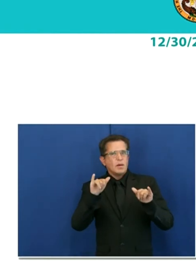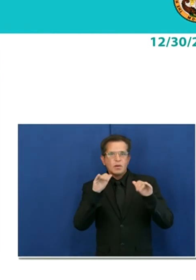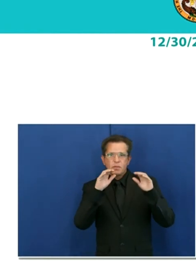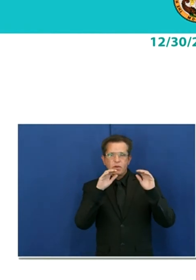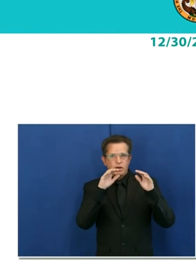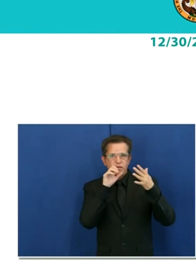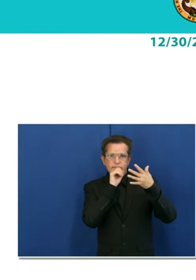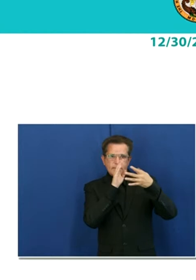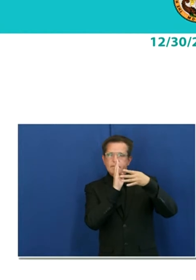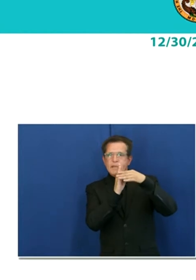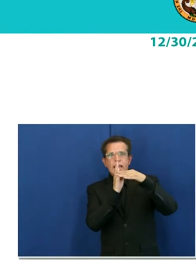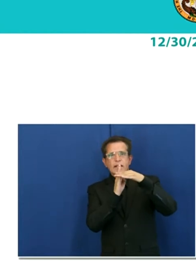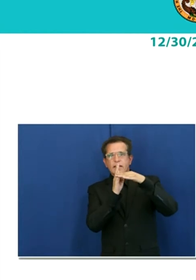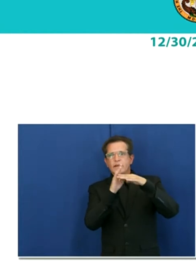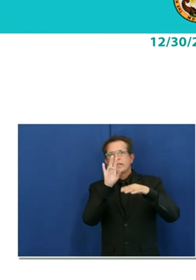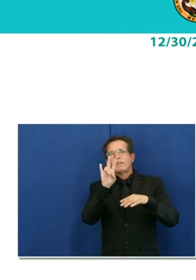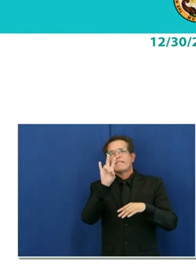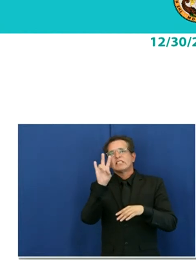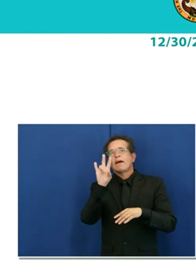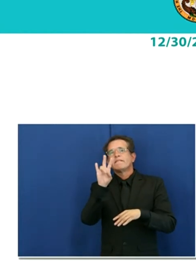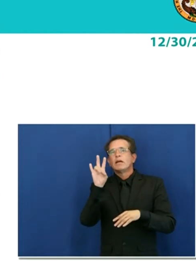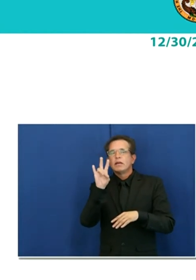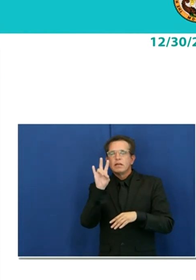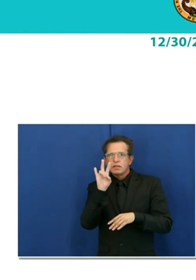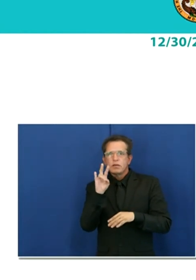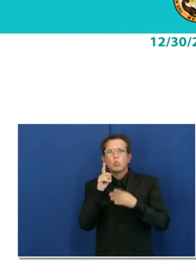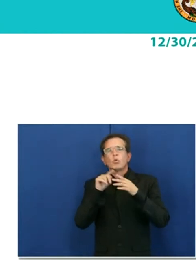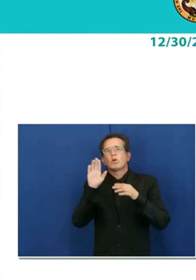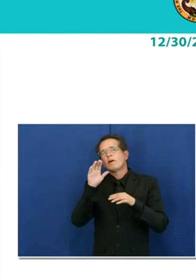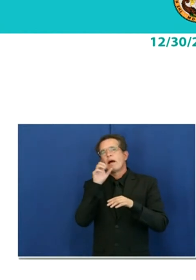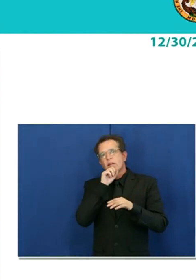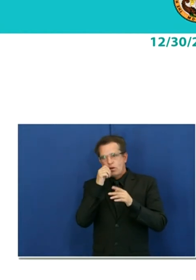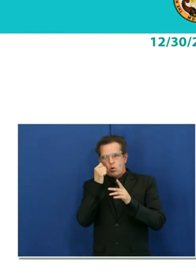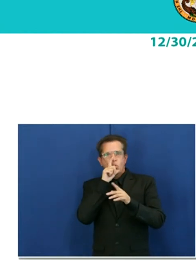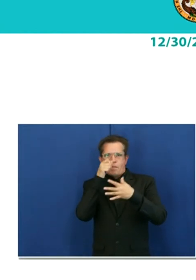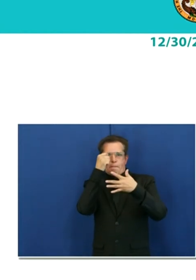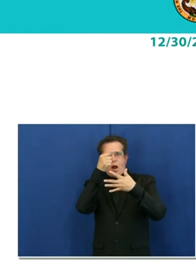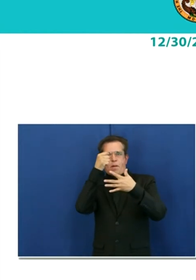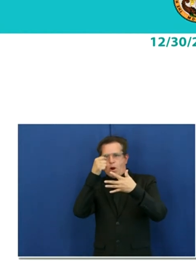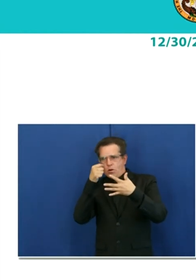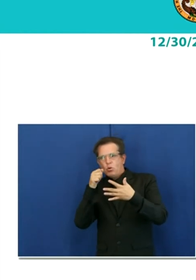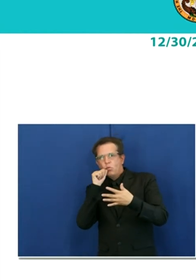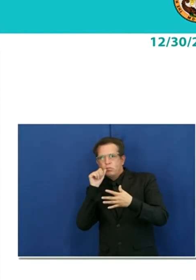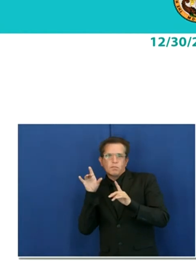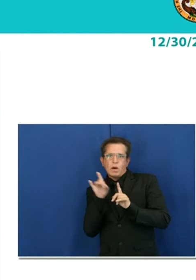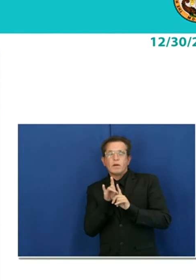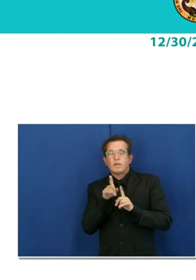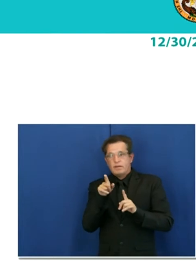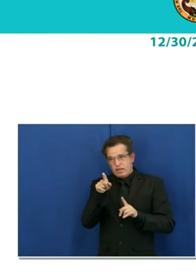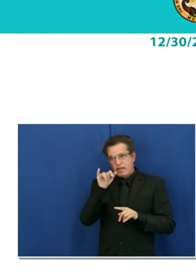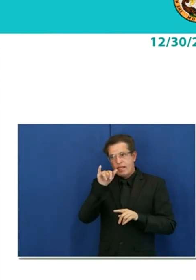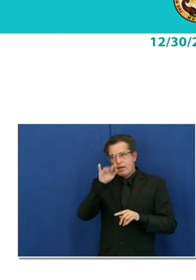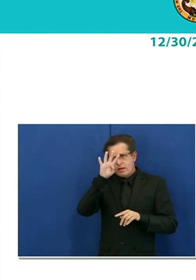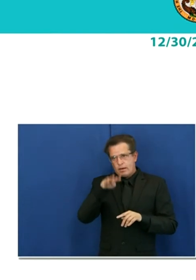and the median age is also unchanged at 77. Our table lists here that